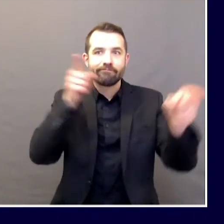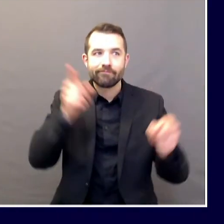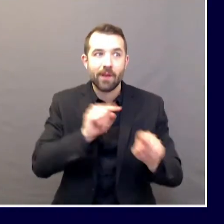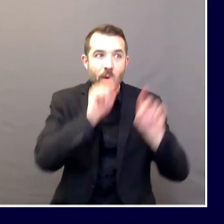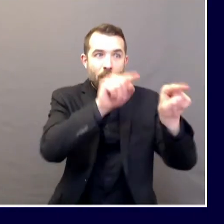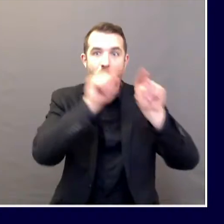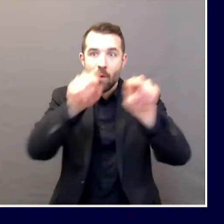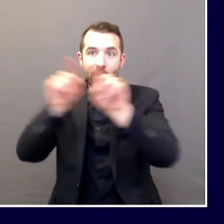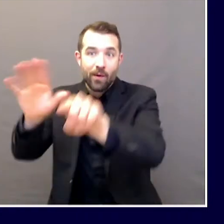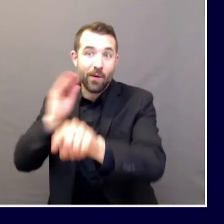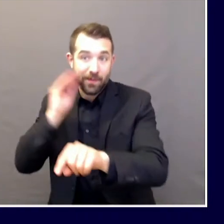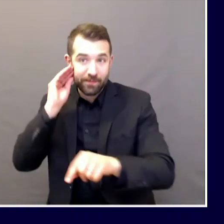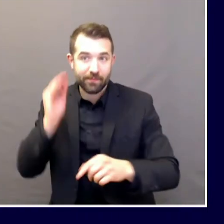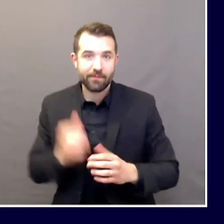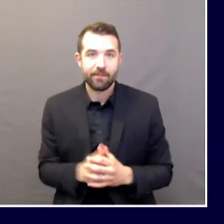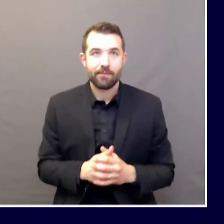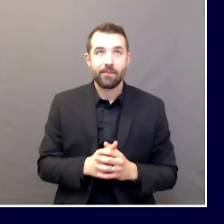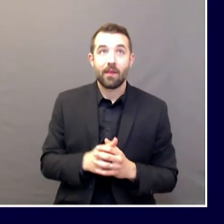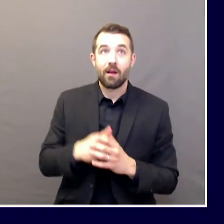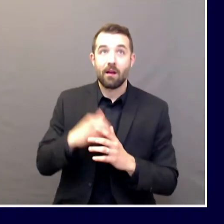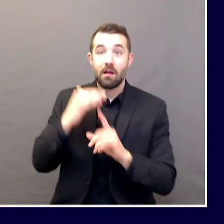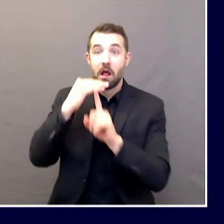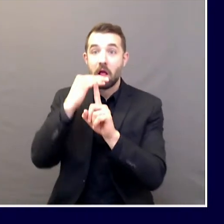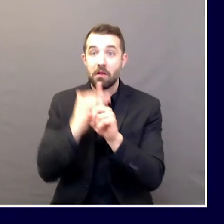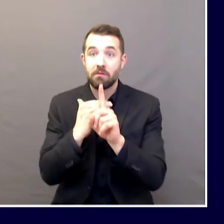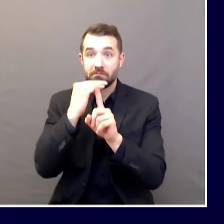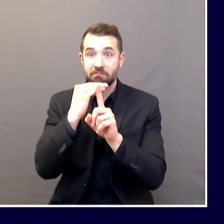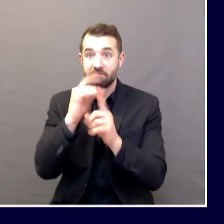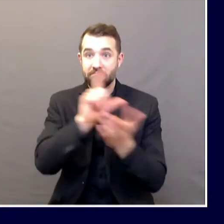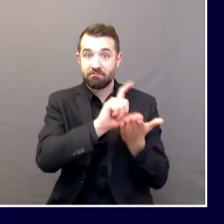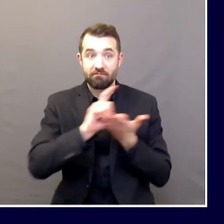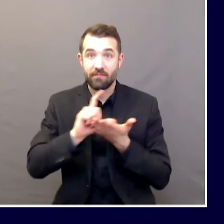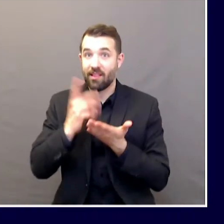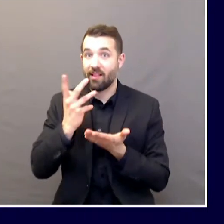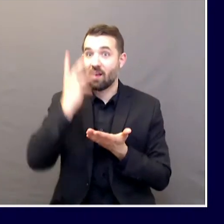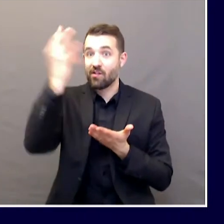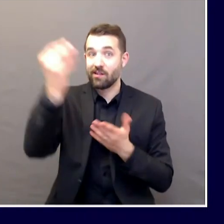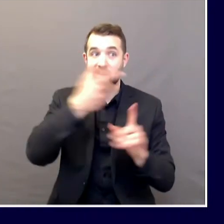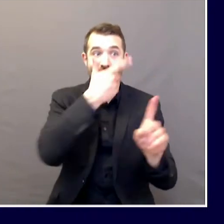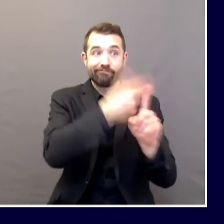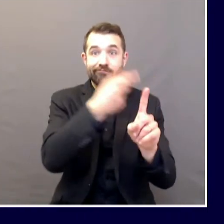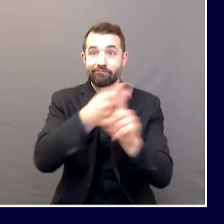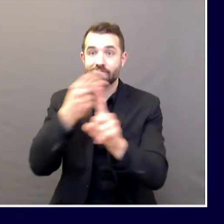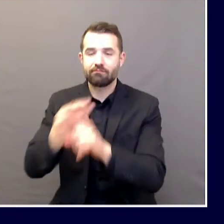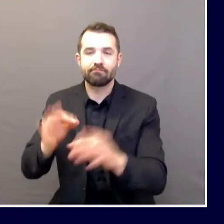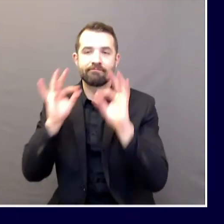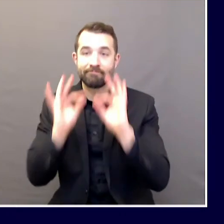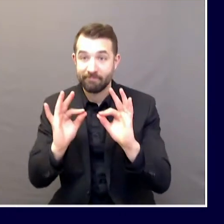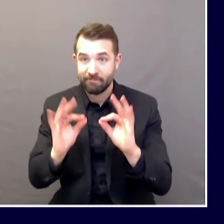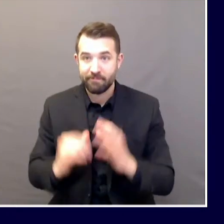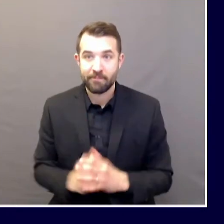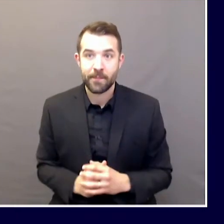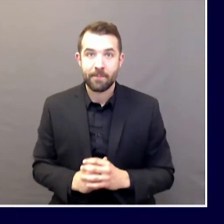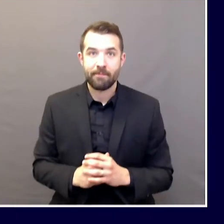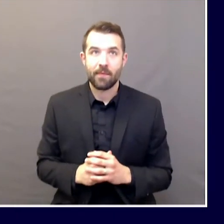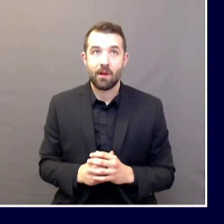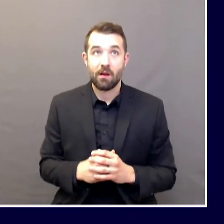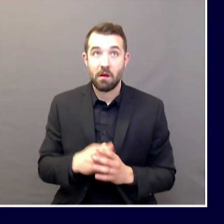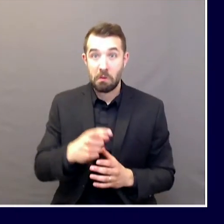environment. It can be used in the field very easily. So as we get more J&J vaccine, we can increase our commitment to